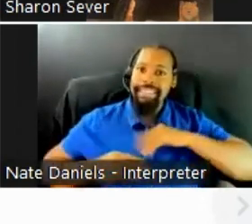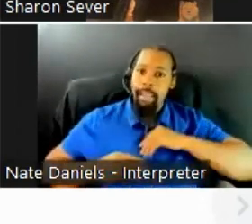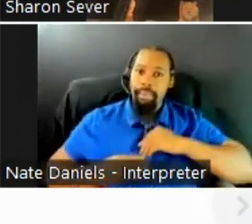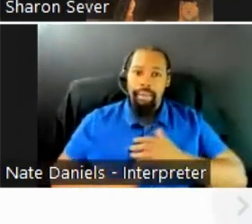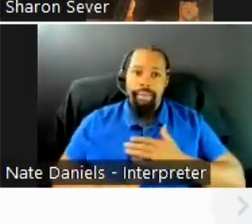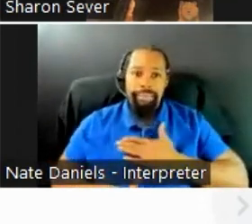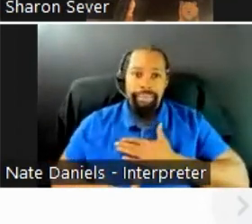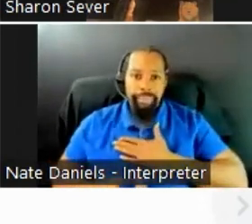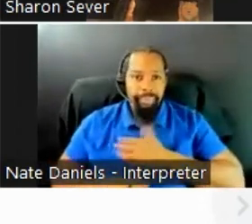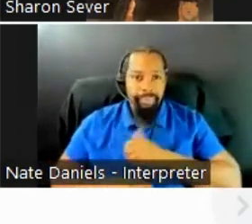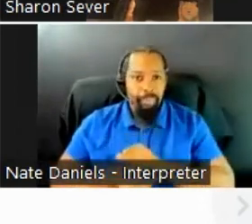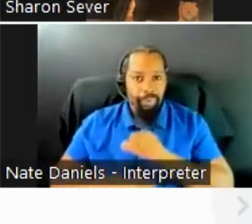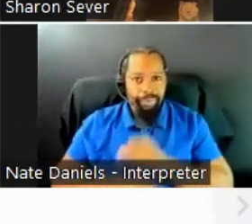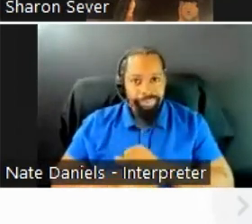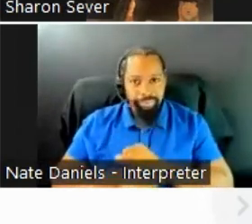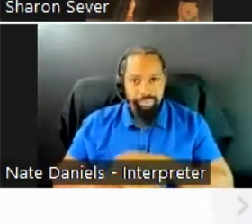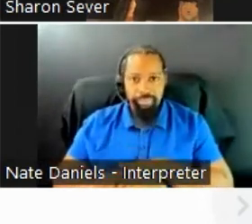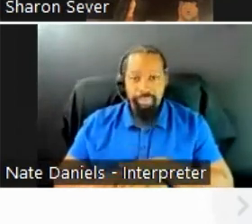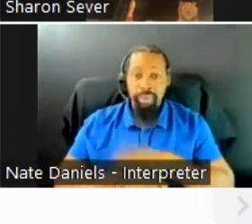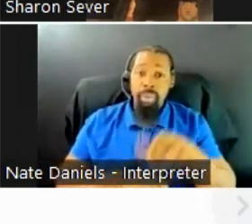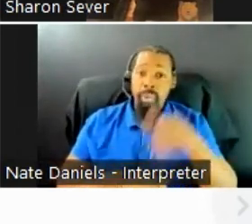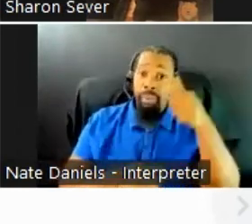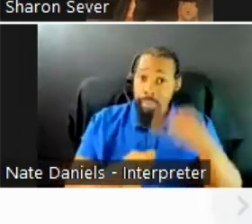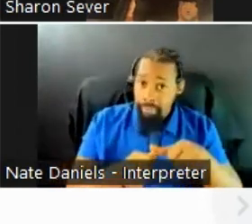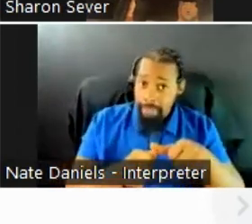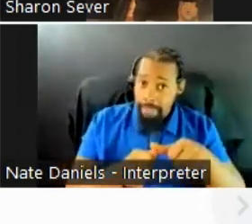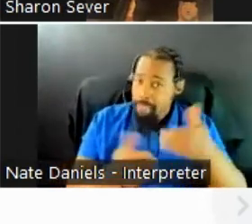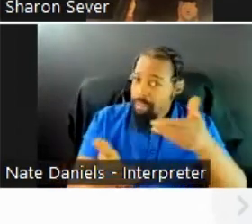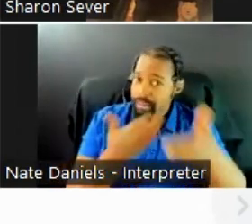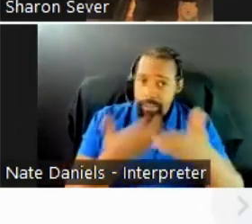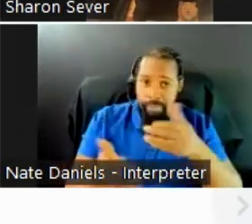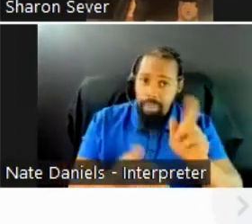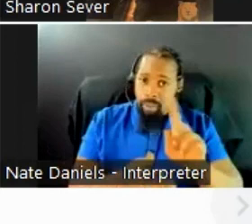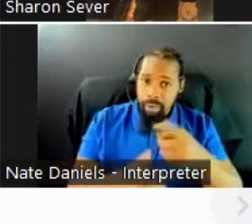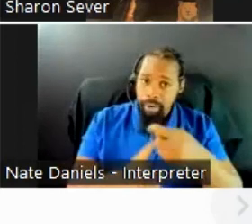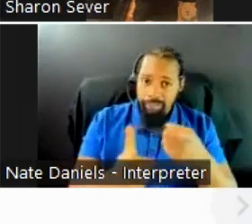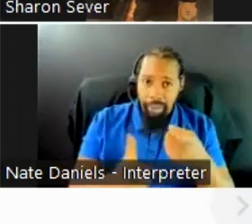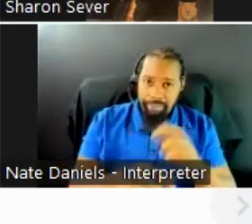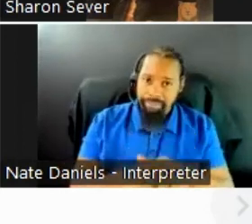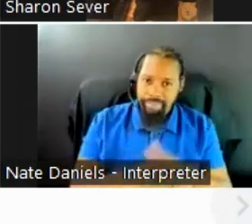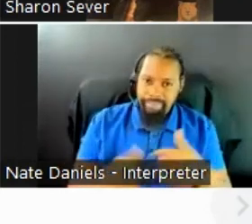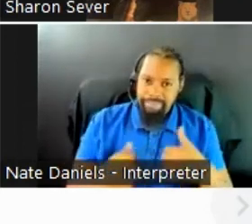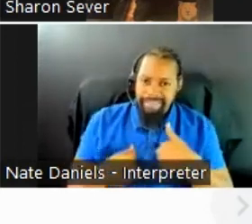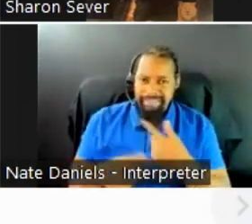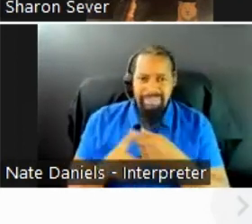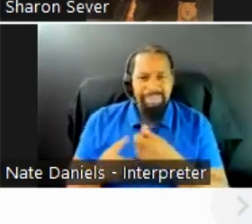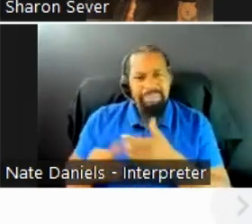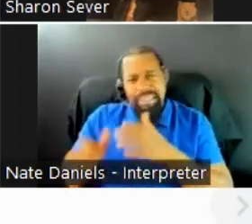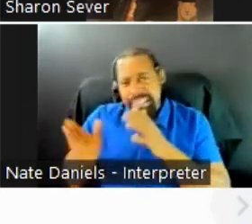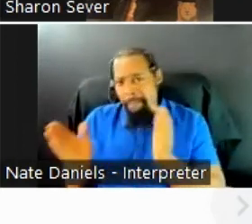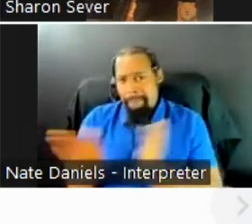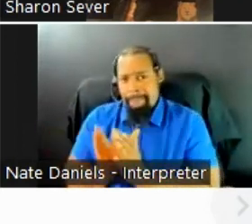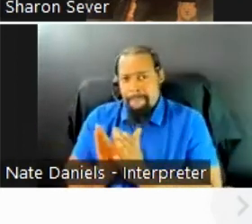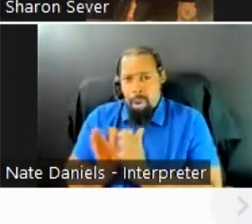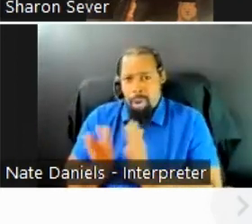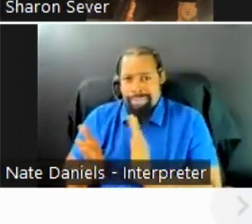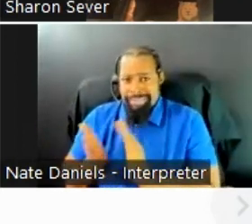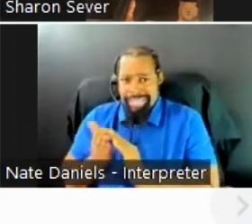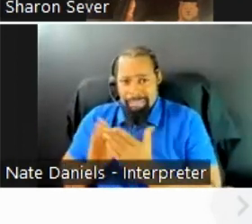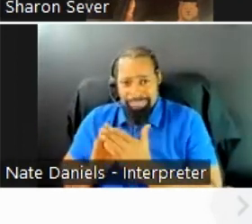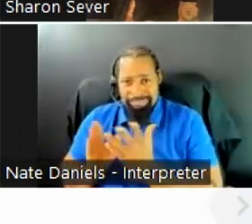you come from. Mm. I came from a pretty small town, and I never imagined my teacher would be my